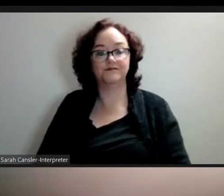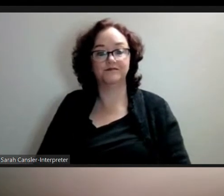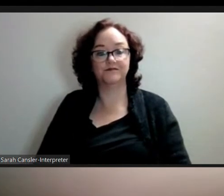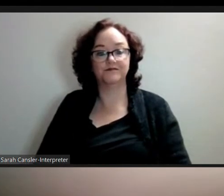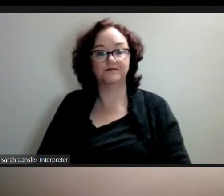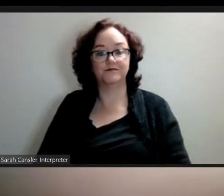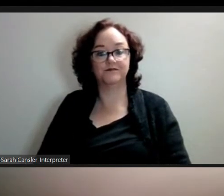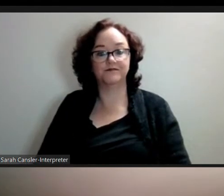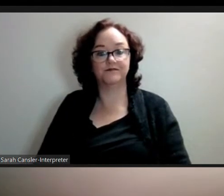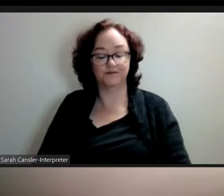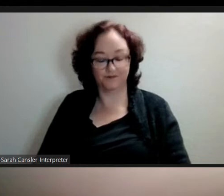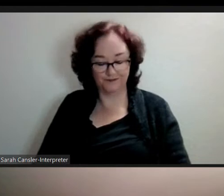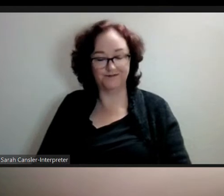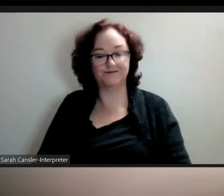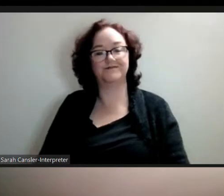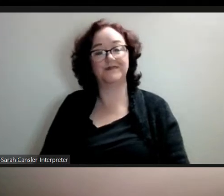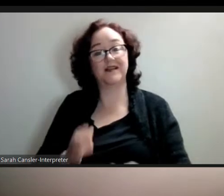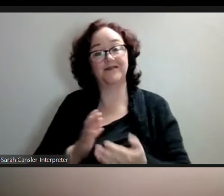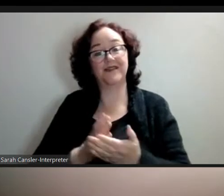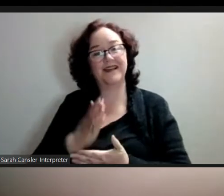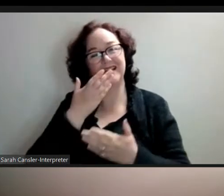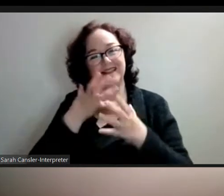All right. Thanks again.